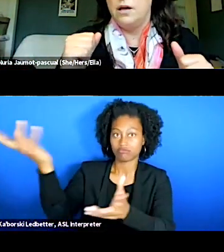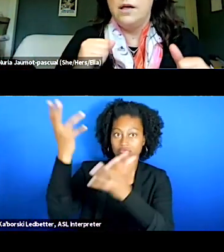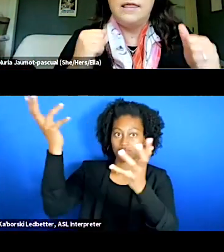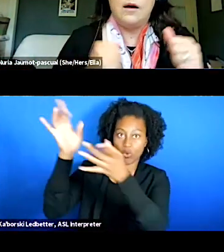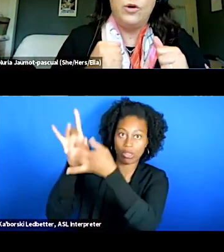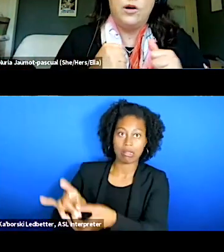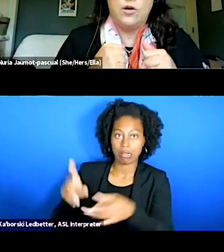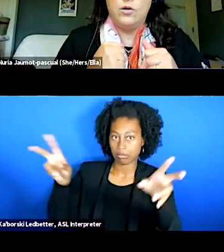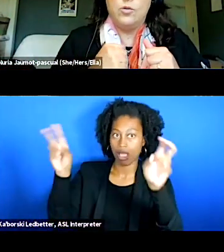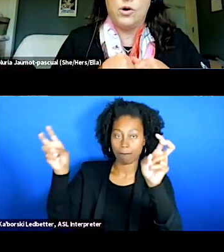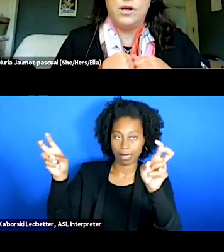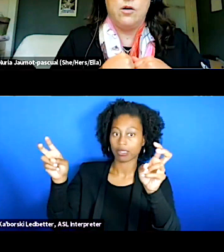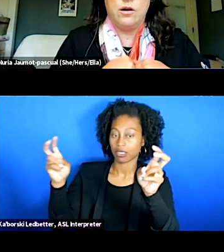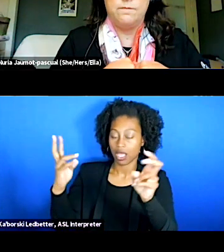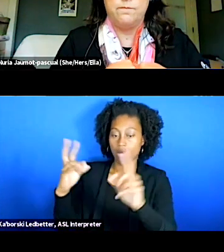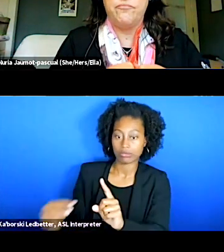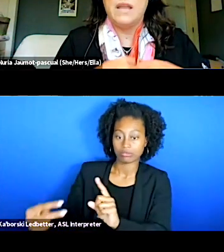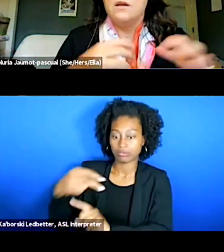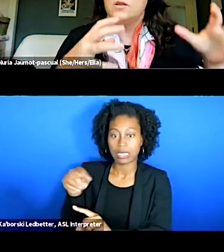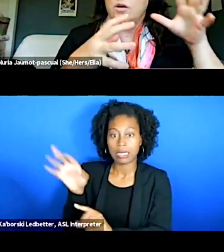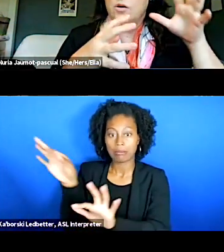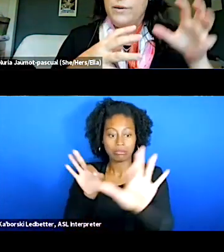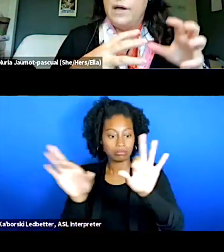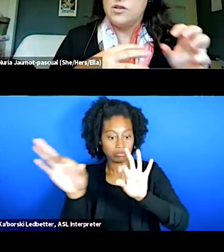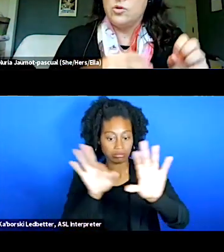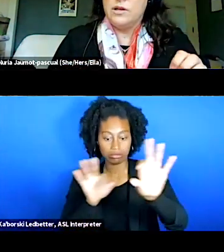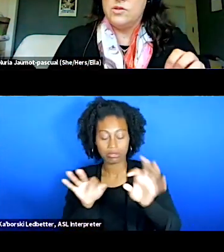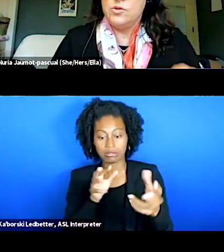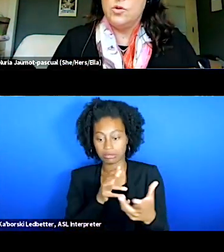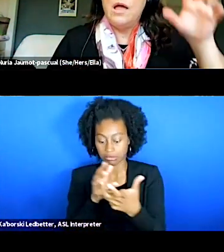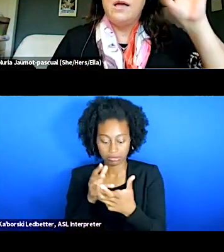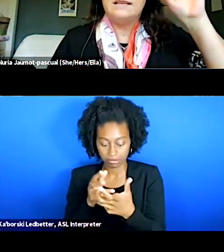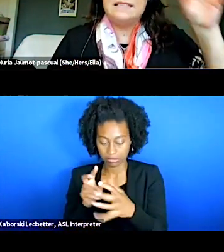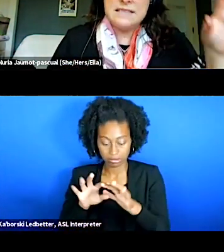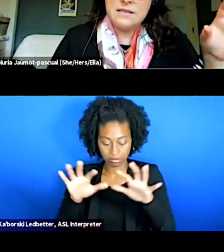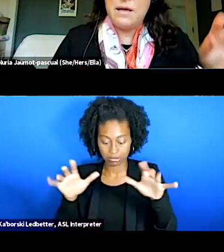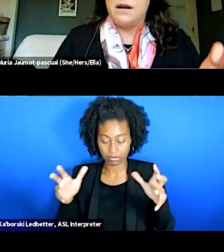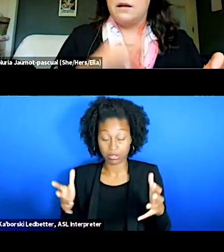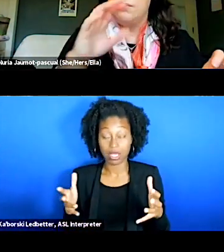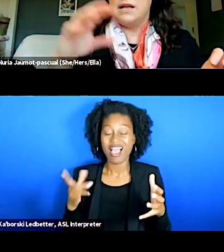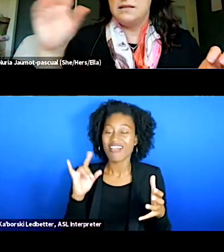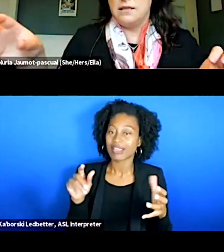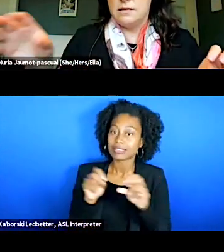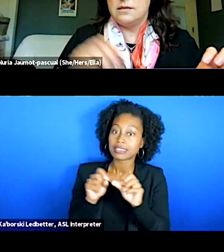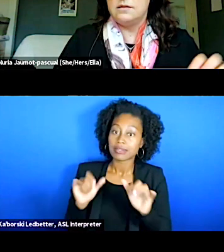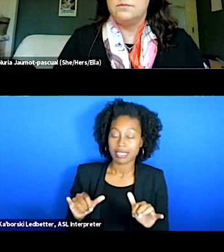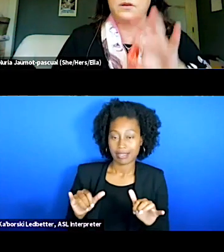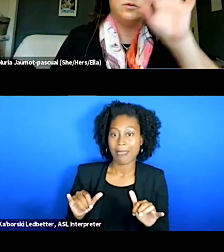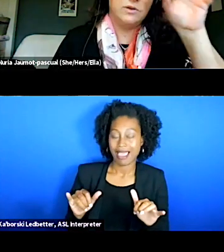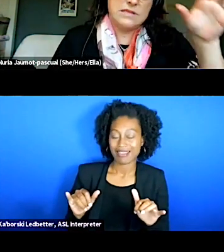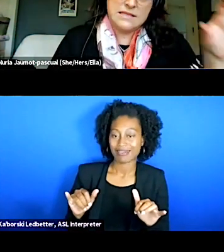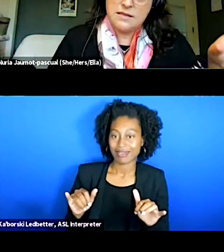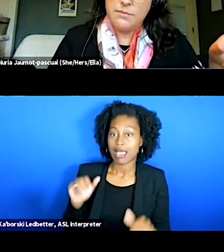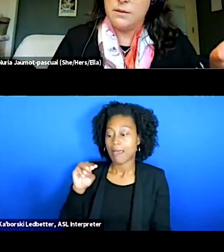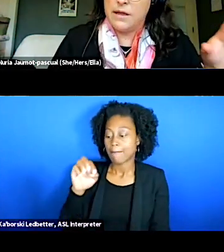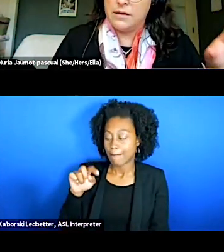topic that we are working on. So we actually do systematic metasynthesis because we